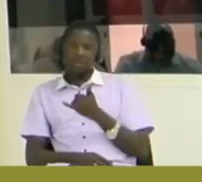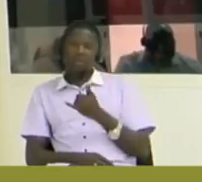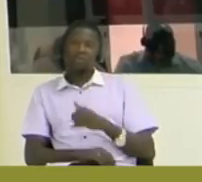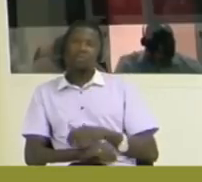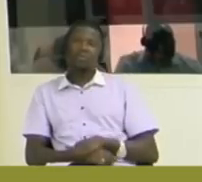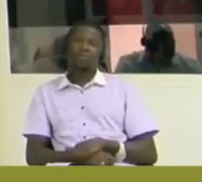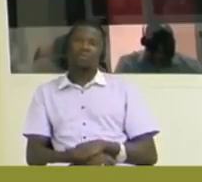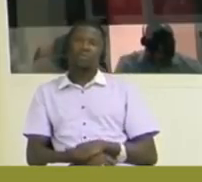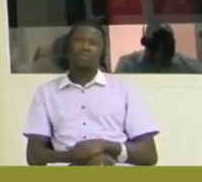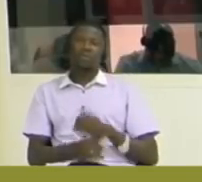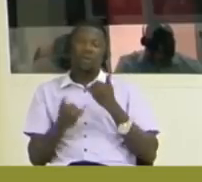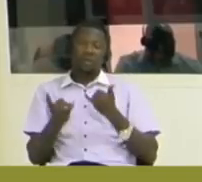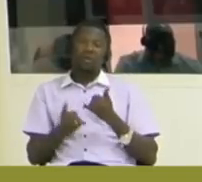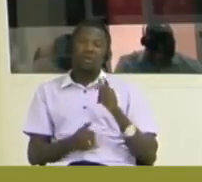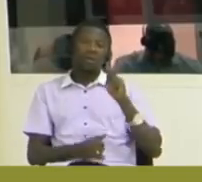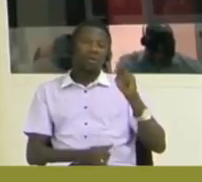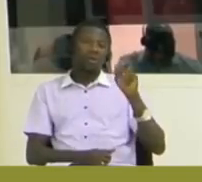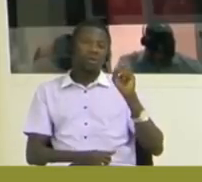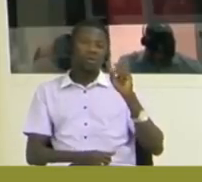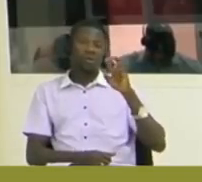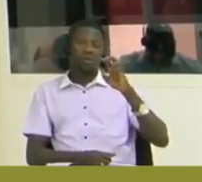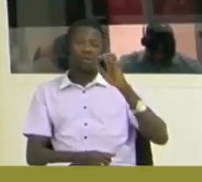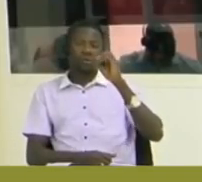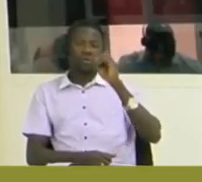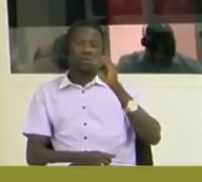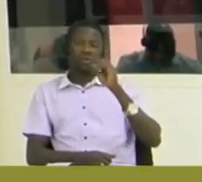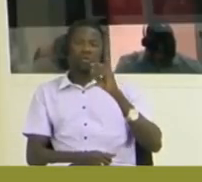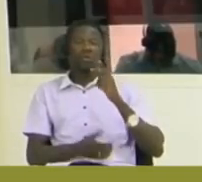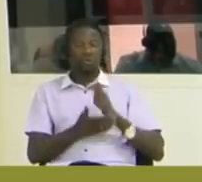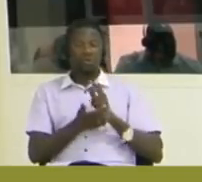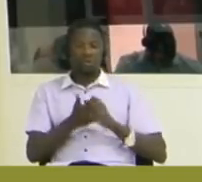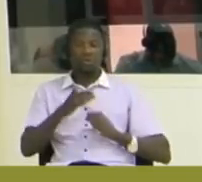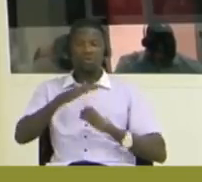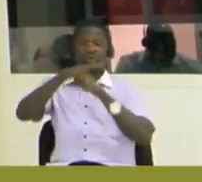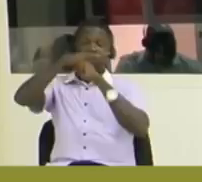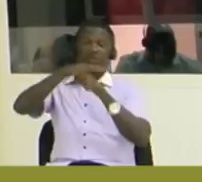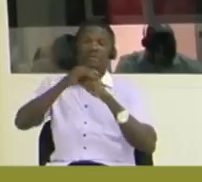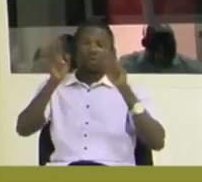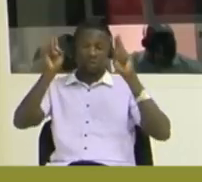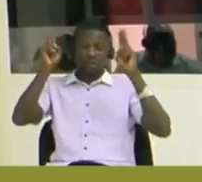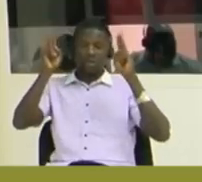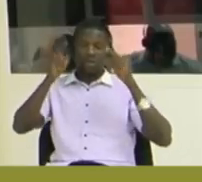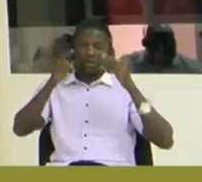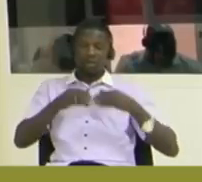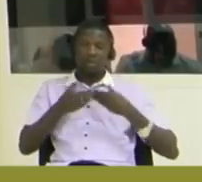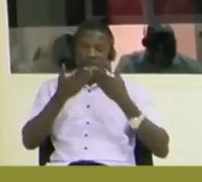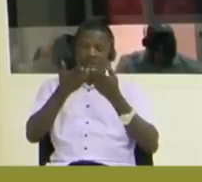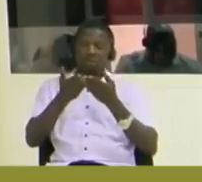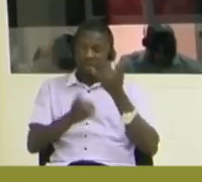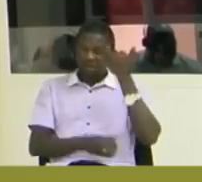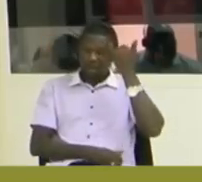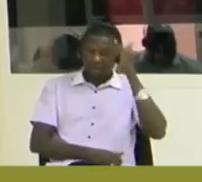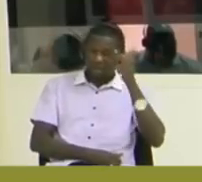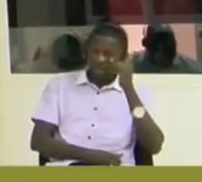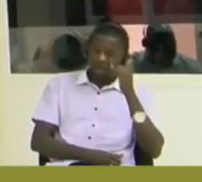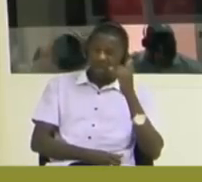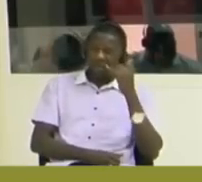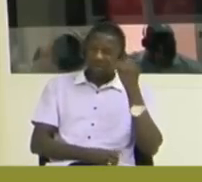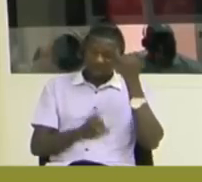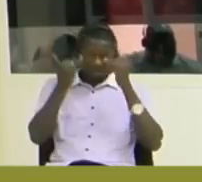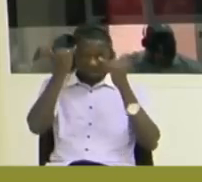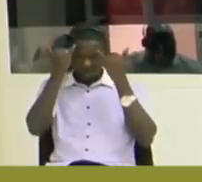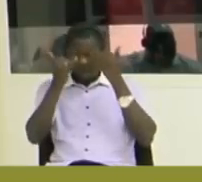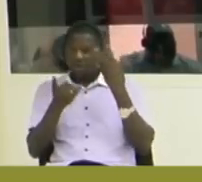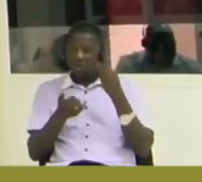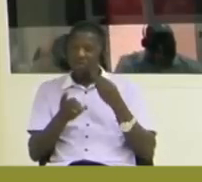Now, Koro was definitely in support of Jammeh and gave him an idea of how to